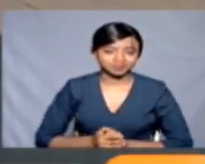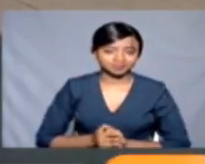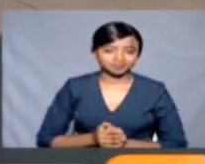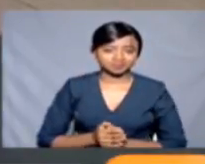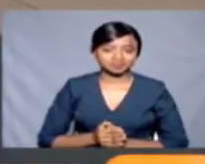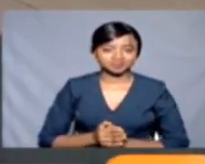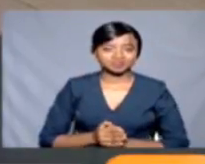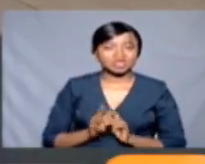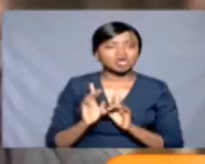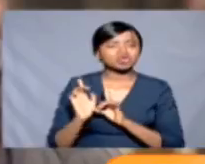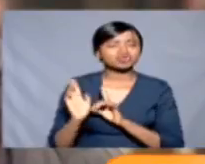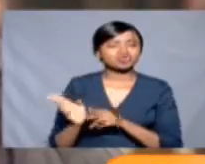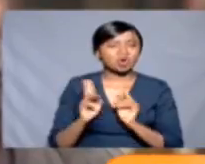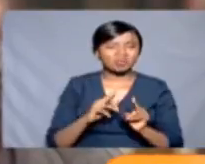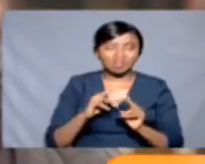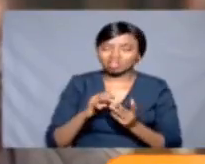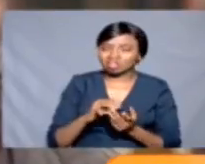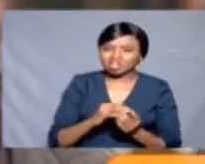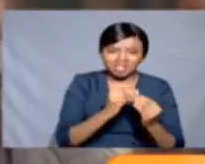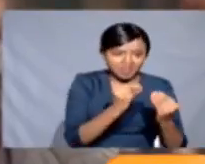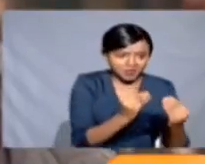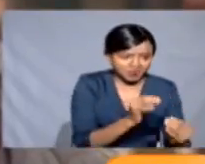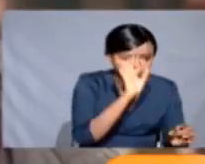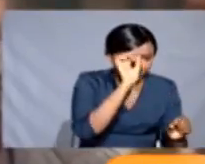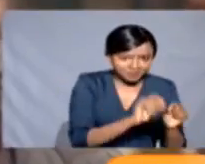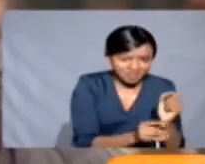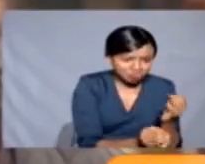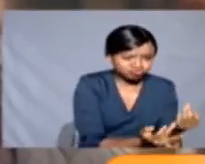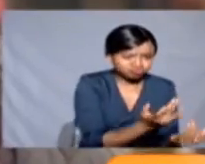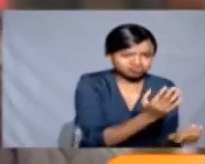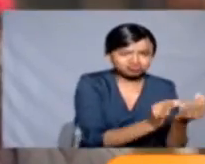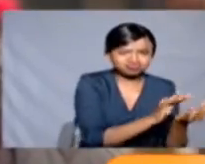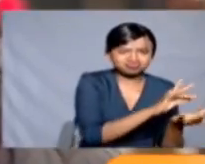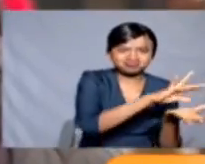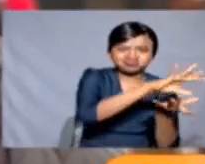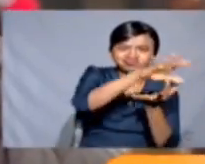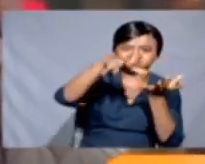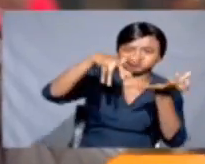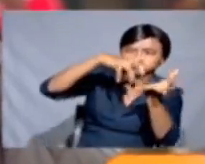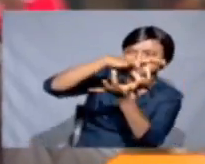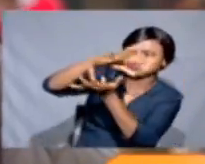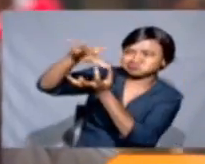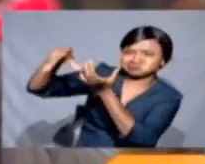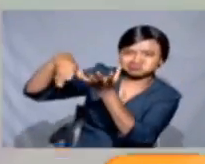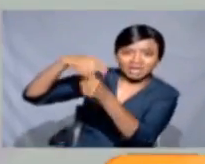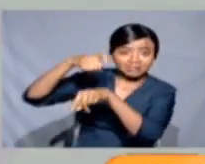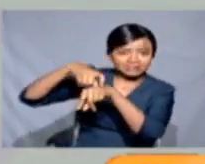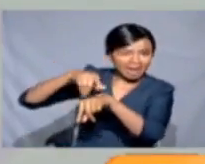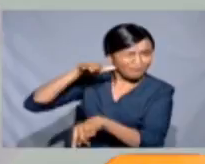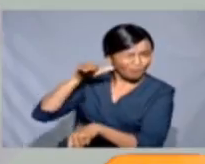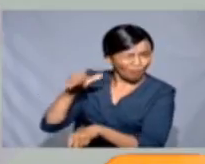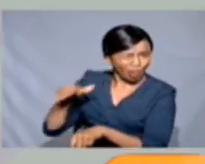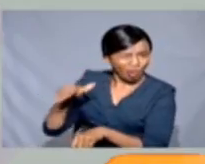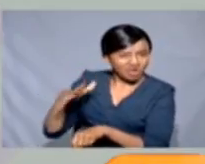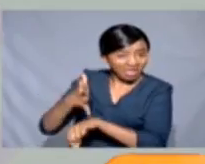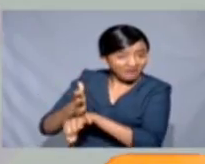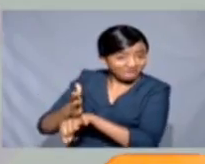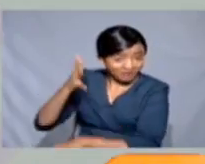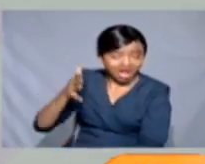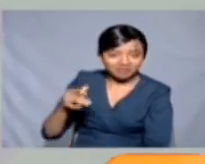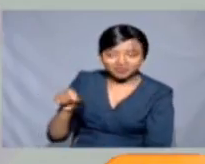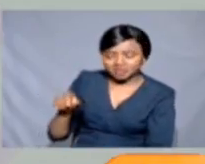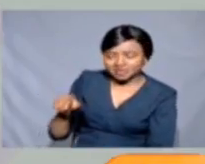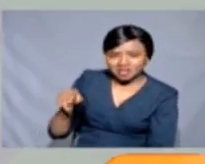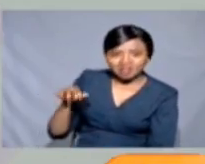Wanga inatoka mingi kuanzia masaa saa 10 asubuhi. Then ikifika saa 12